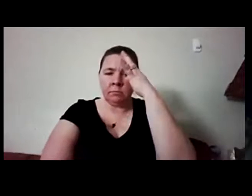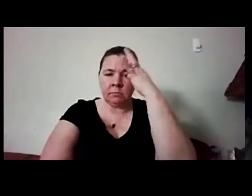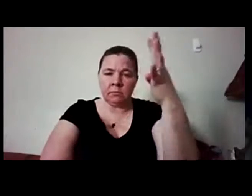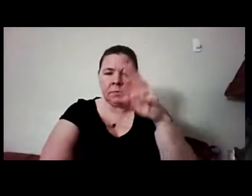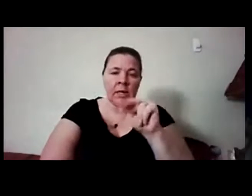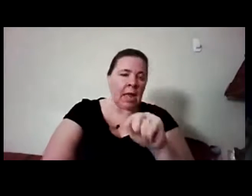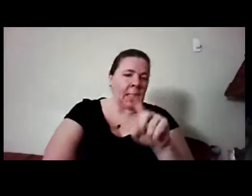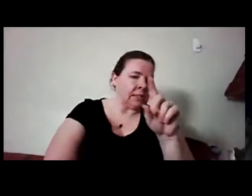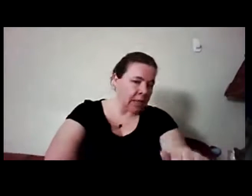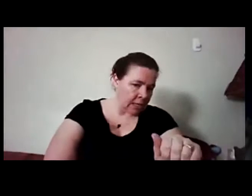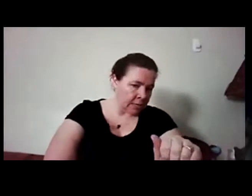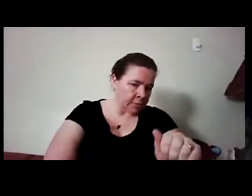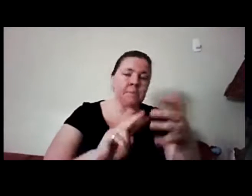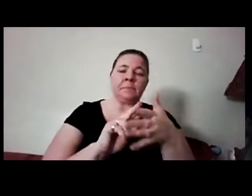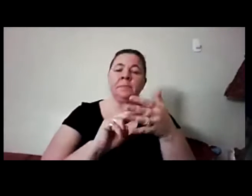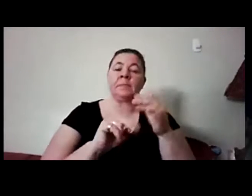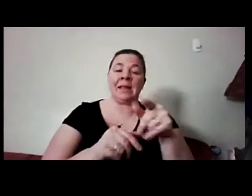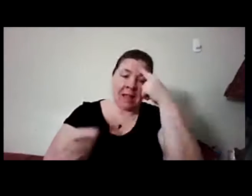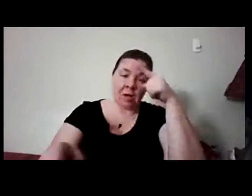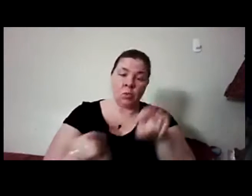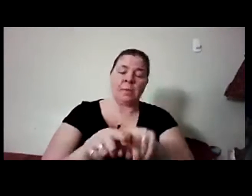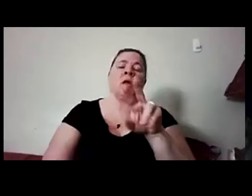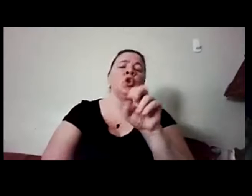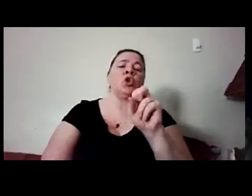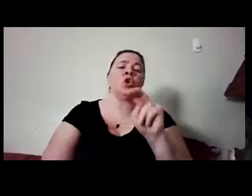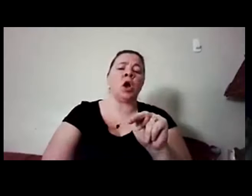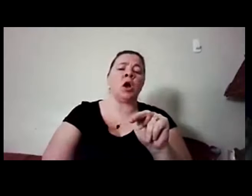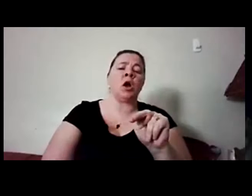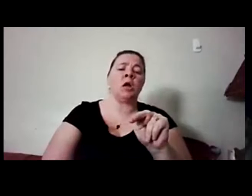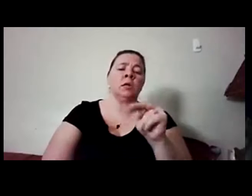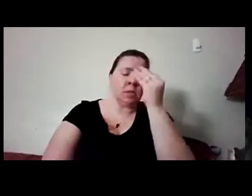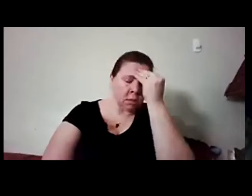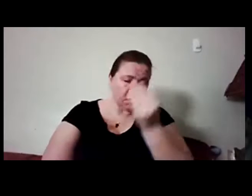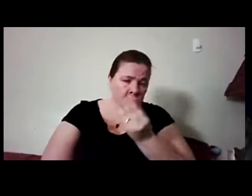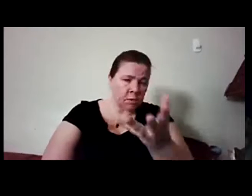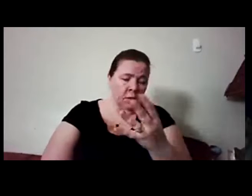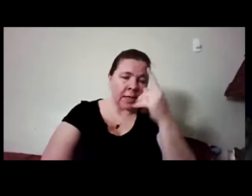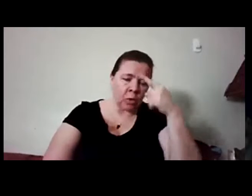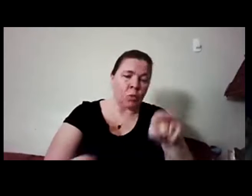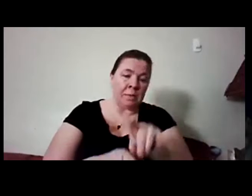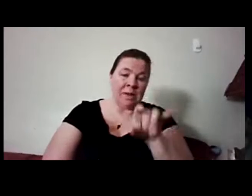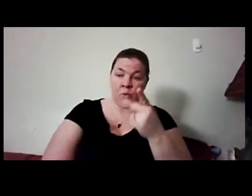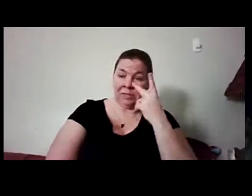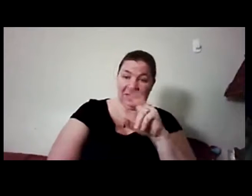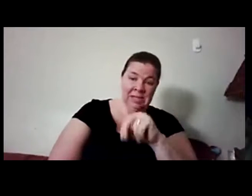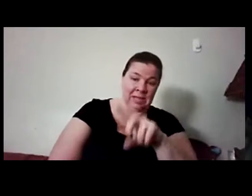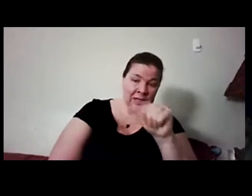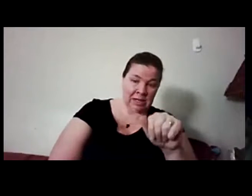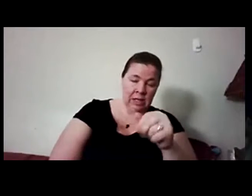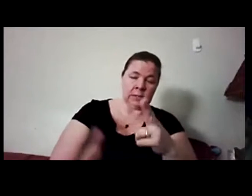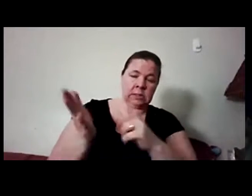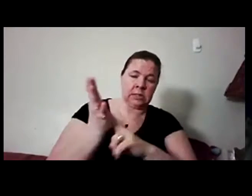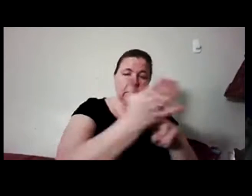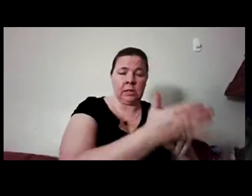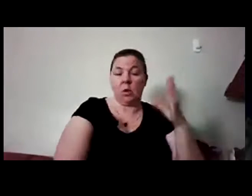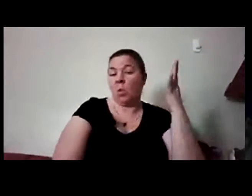a non-disclosure agreement, okay? When you see that NDA, make sure you sign them up